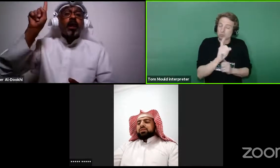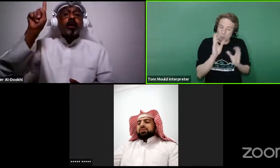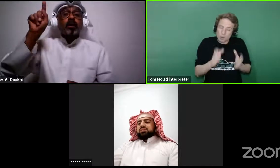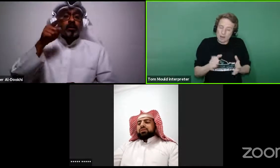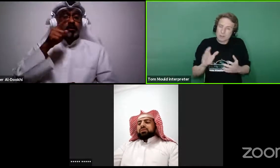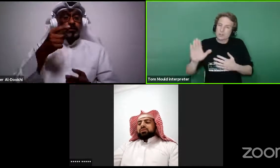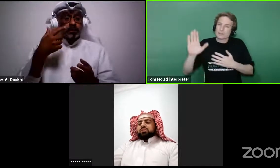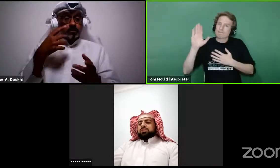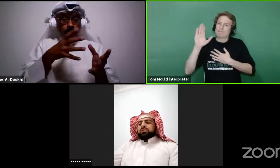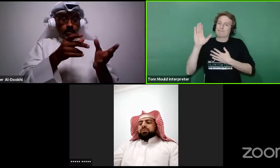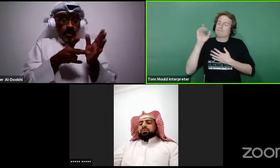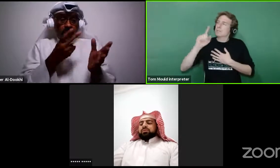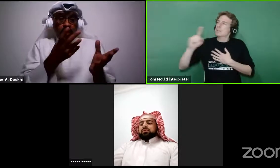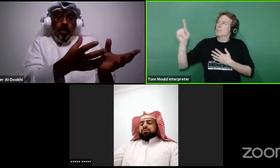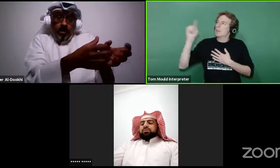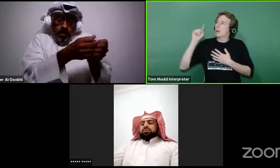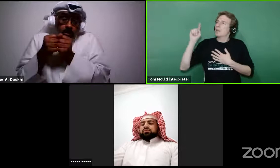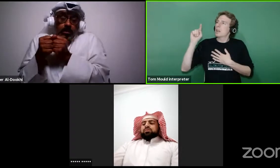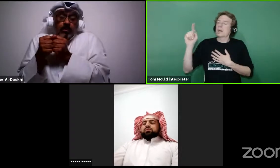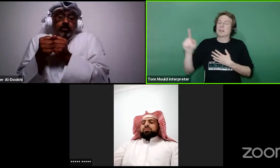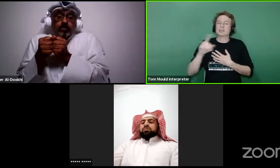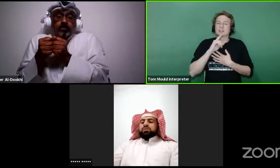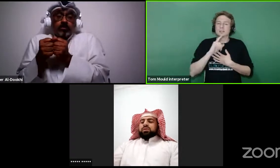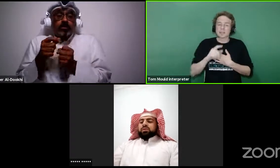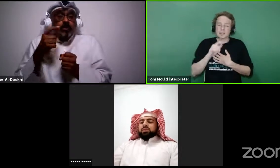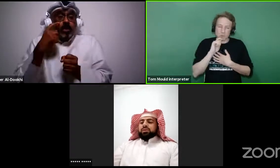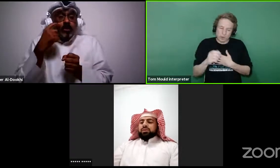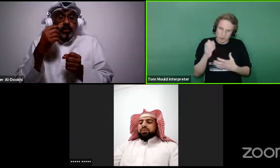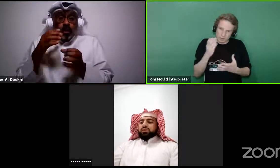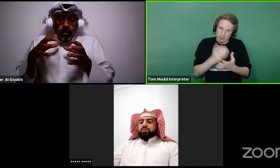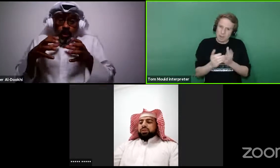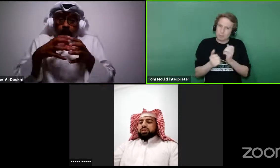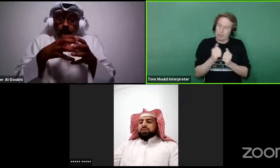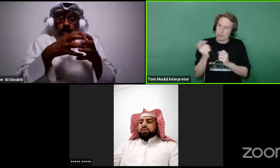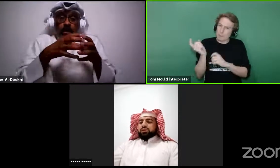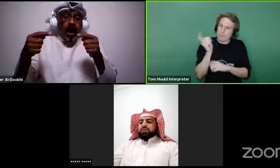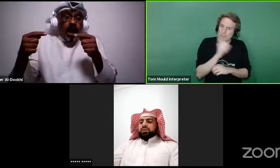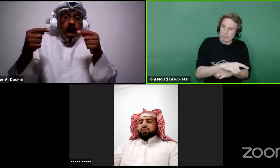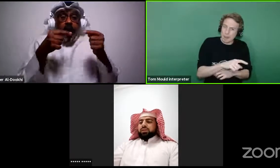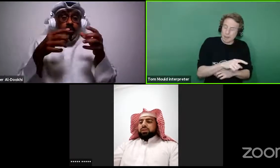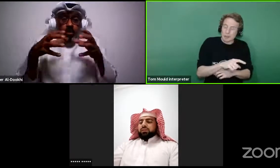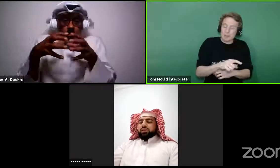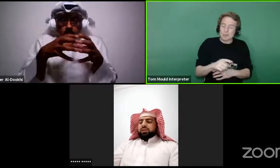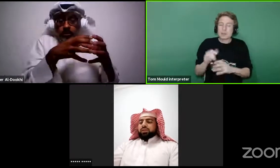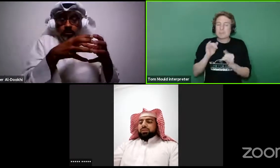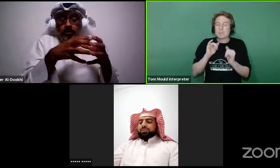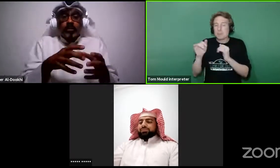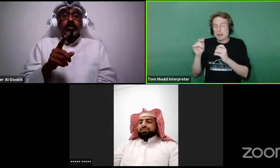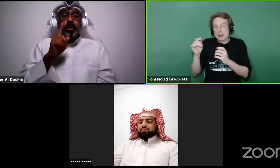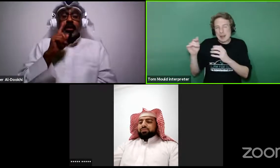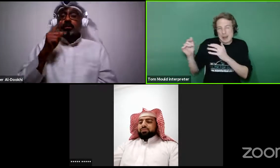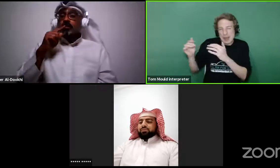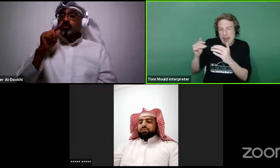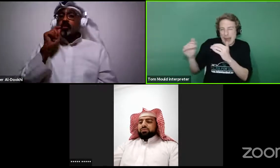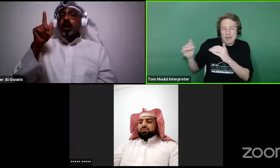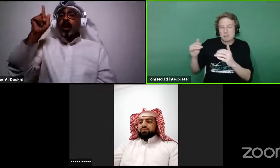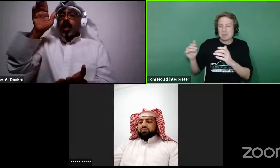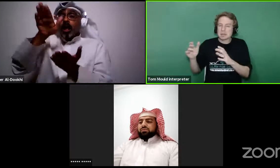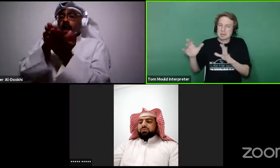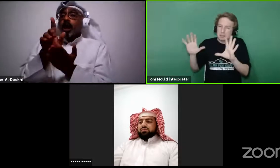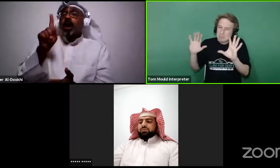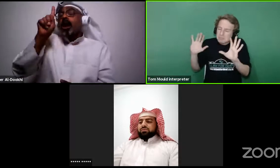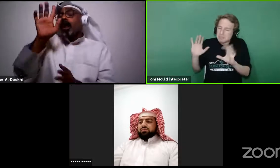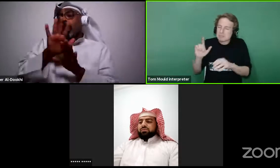him back to me unless you are surrounded by enemies. And when they had sworn their solemn oath,